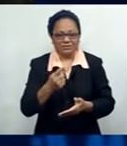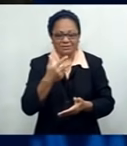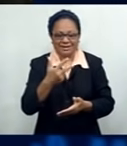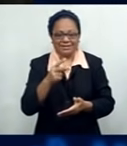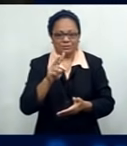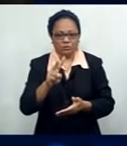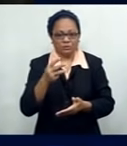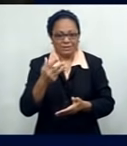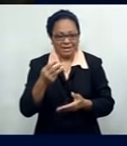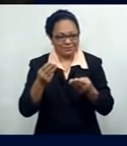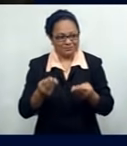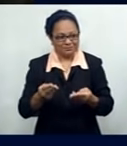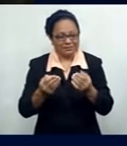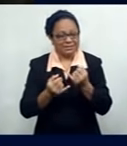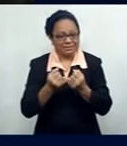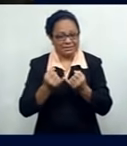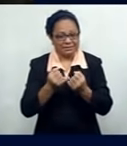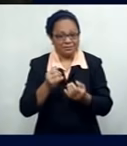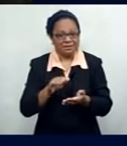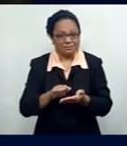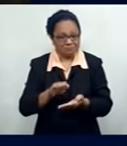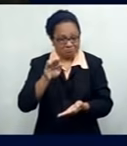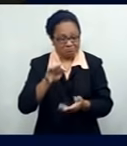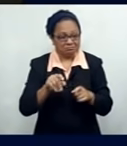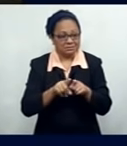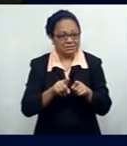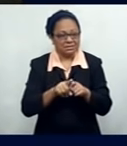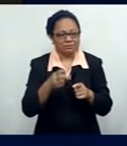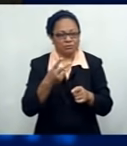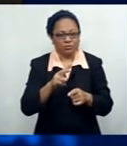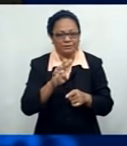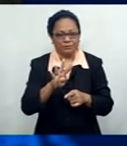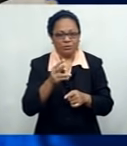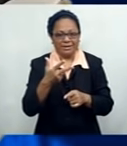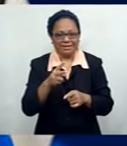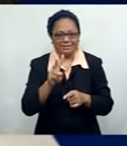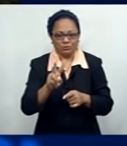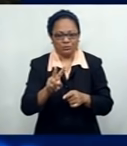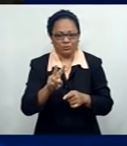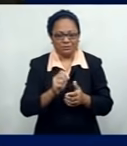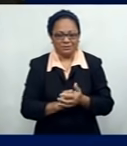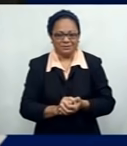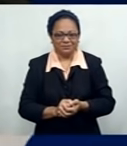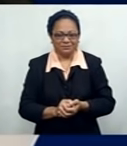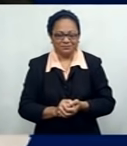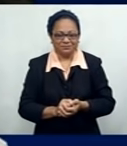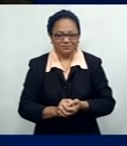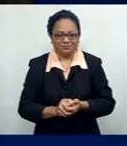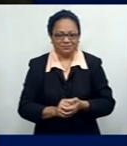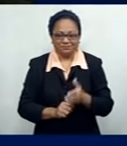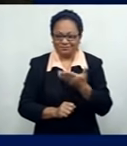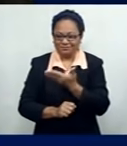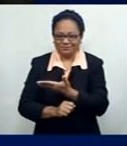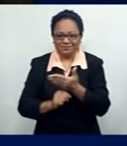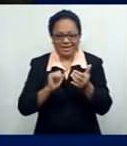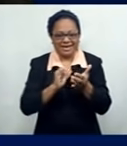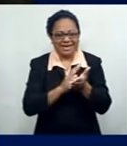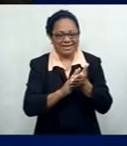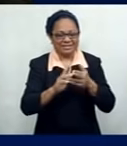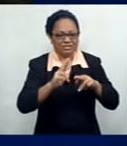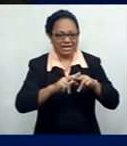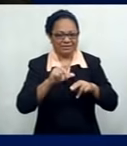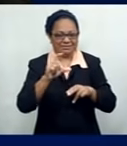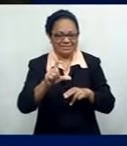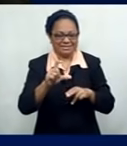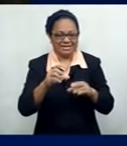$1,829 per ounce, and silver closed up at $24.82 per ounce. And we now join Sharon from HFC Bank to